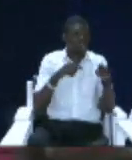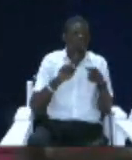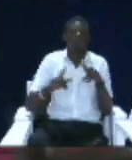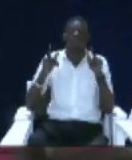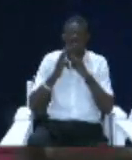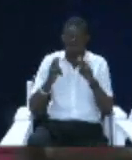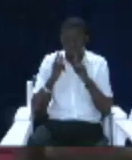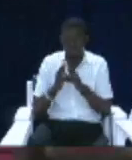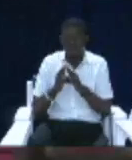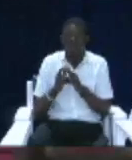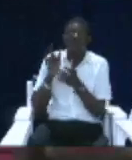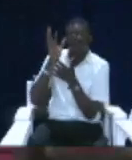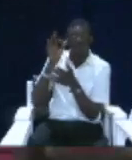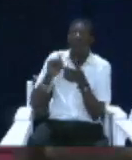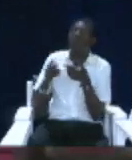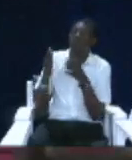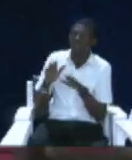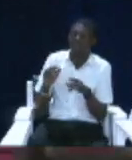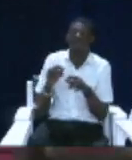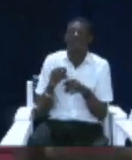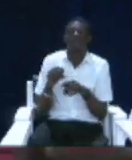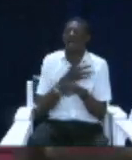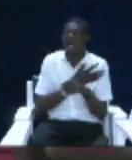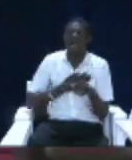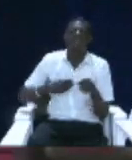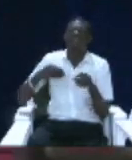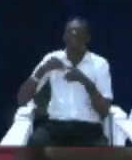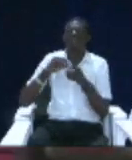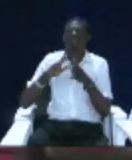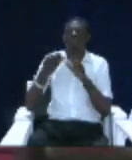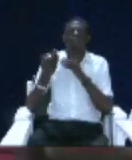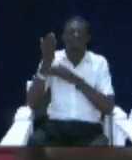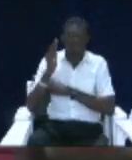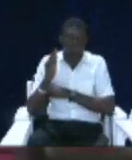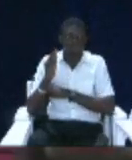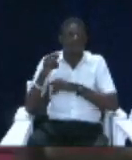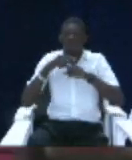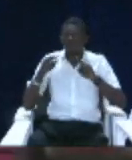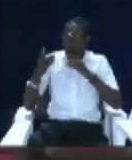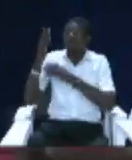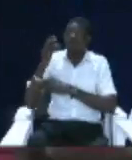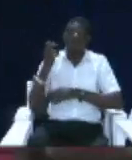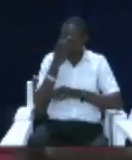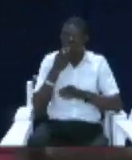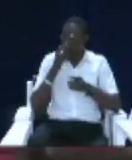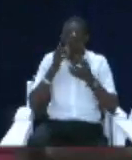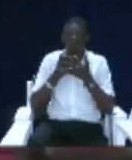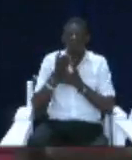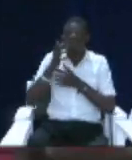camp hoping to die in the presence of God. But God spoke through Daddy